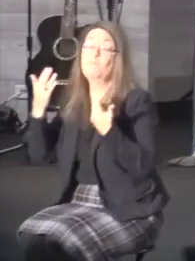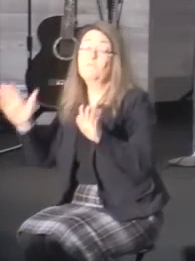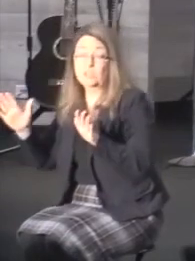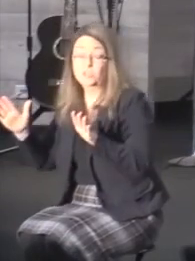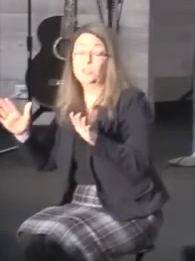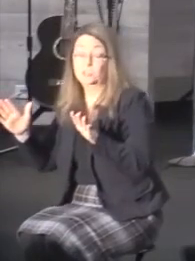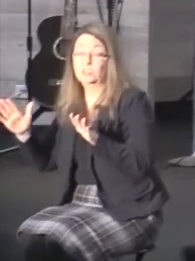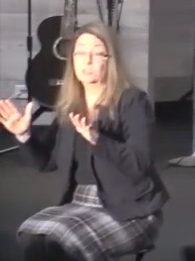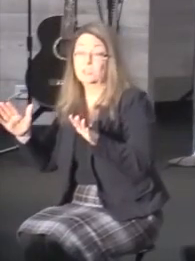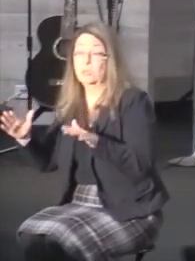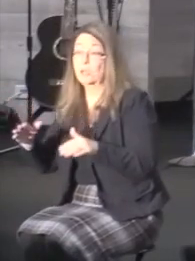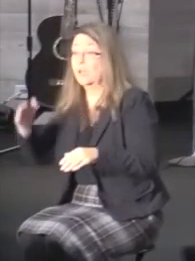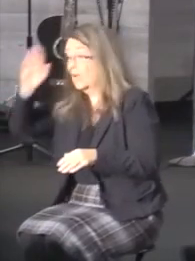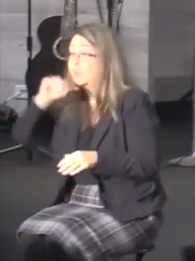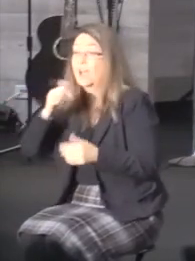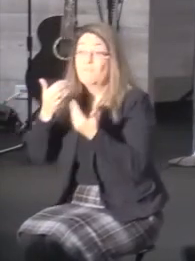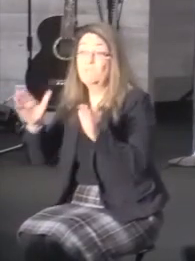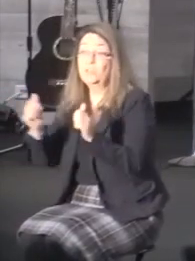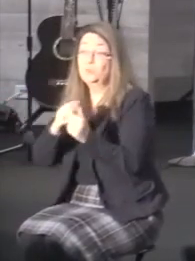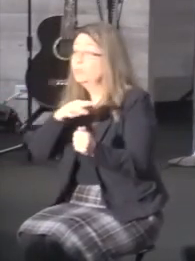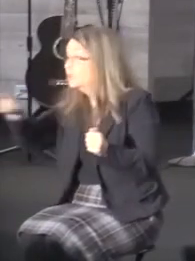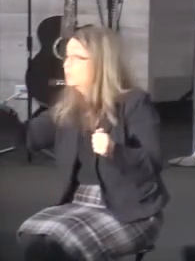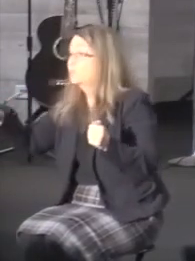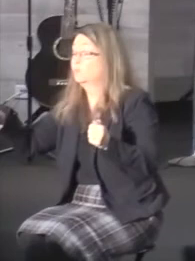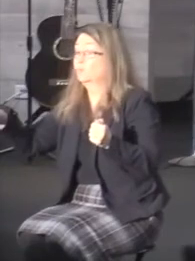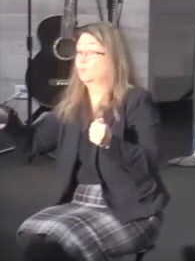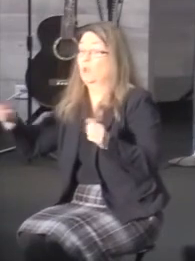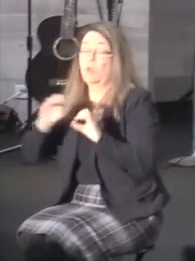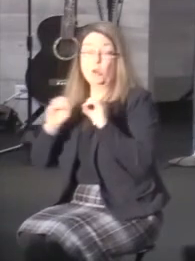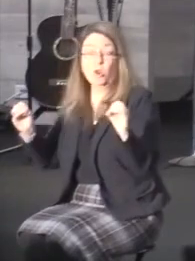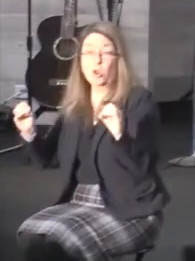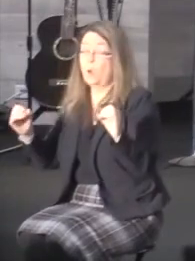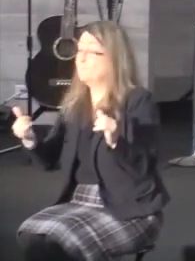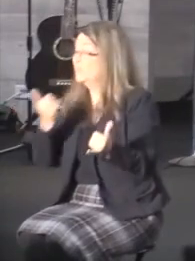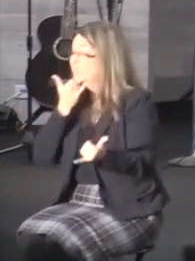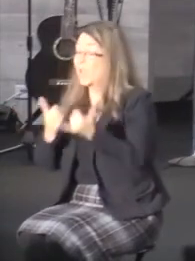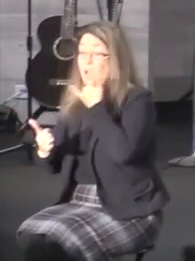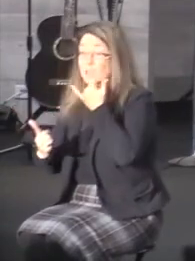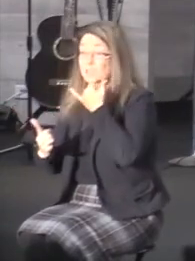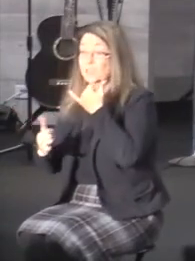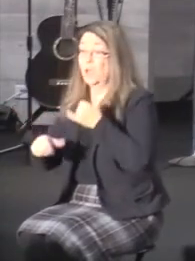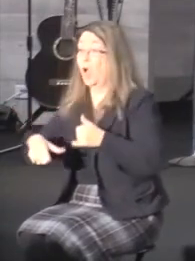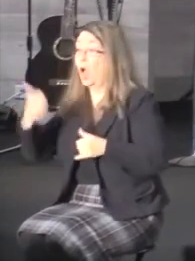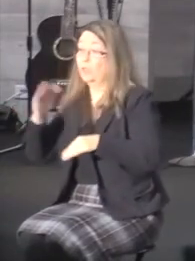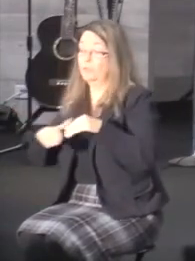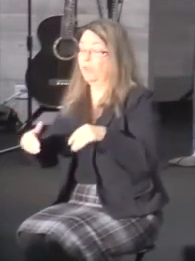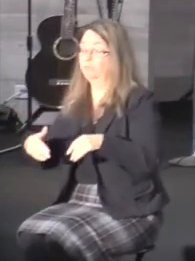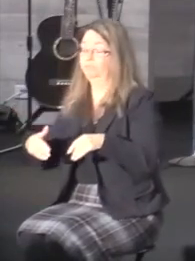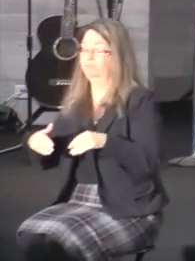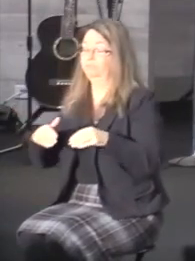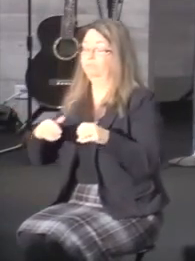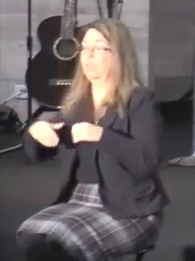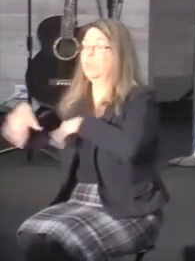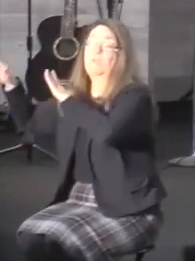complete something. And look, guys, God is not finished with you. There are no amount of mistakes, other than turning your back on God and simply walking out and